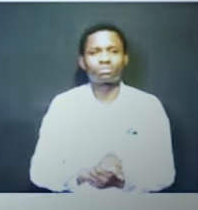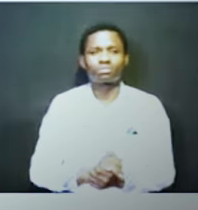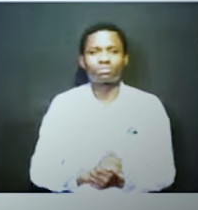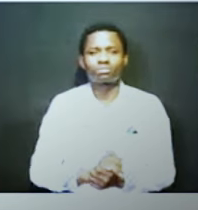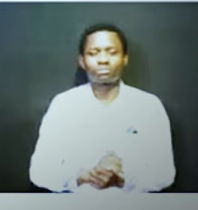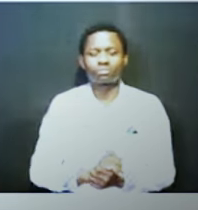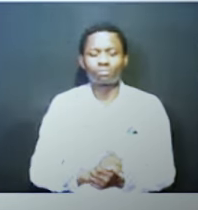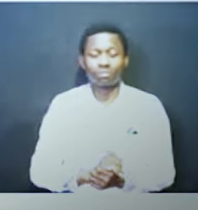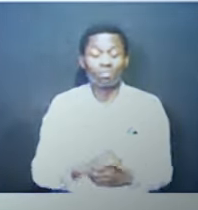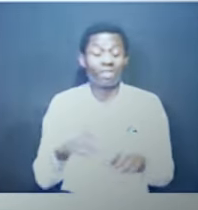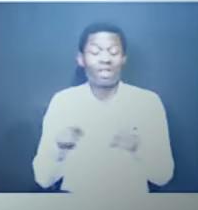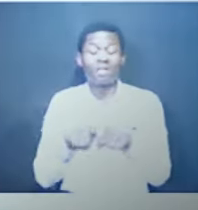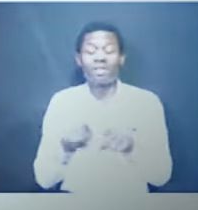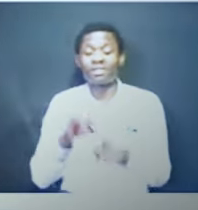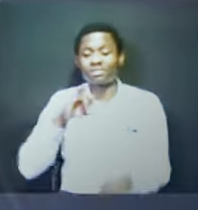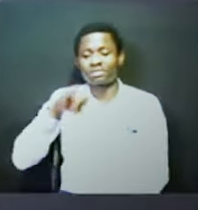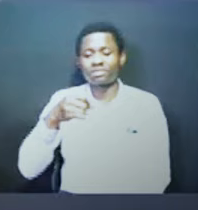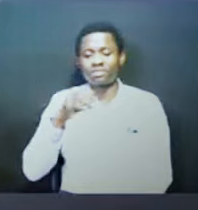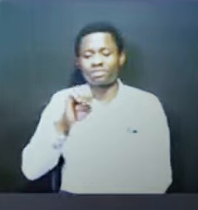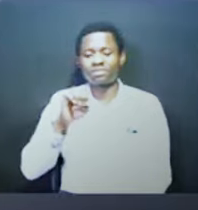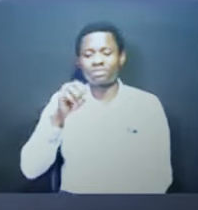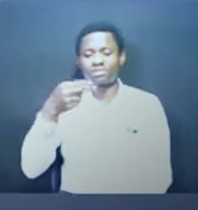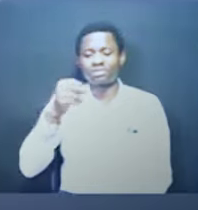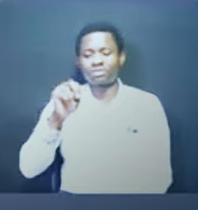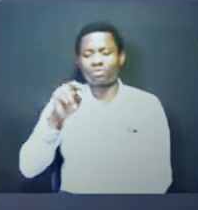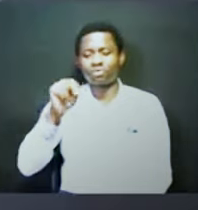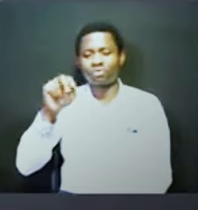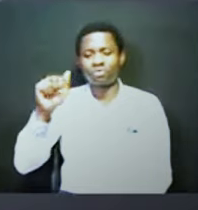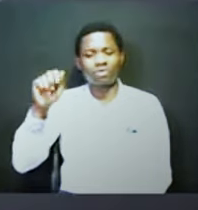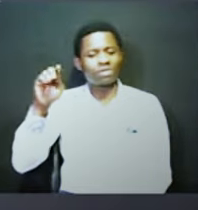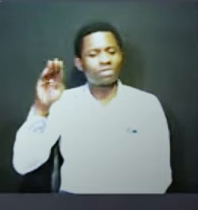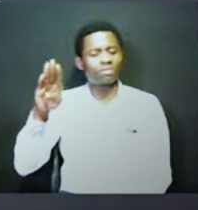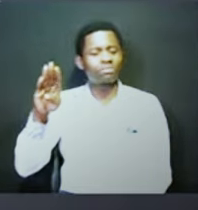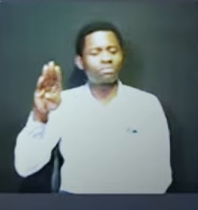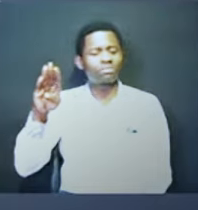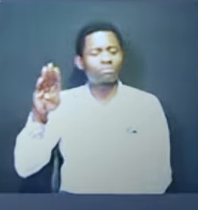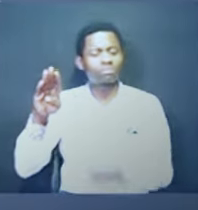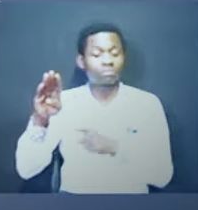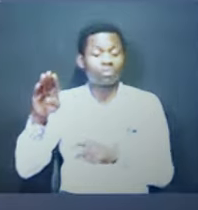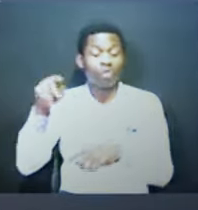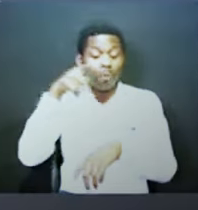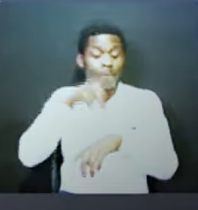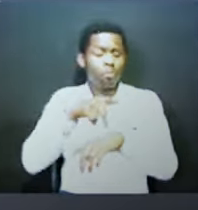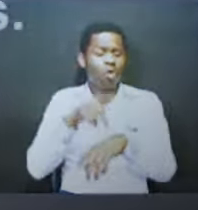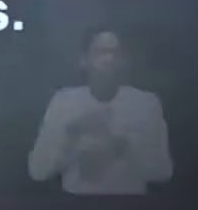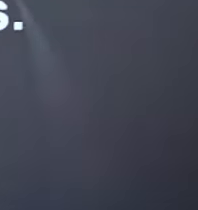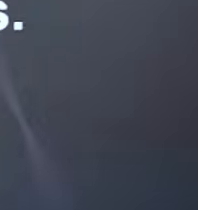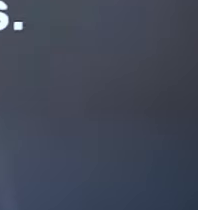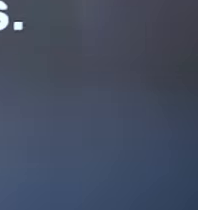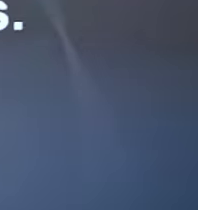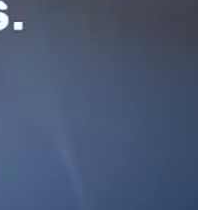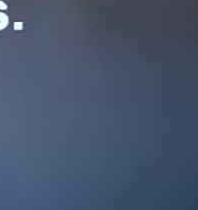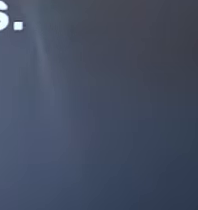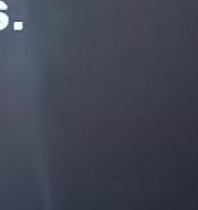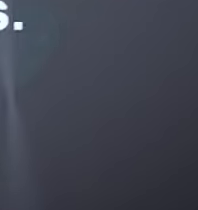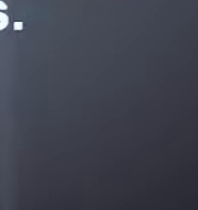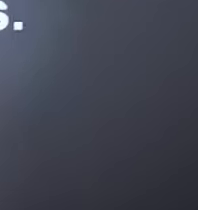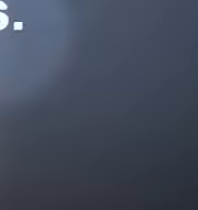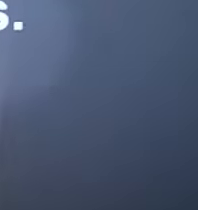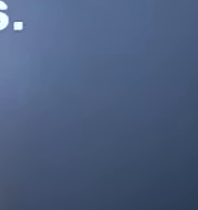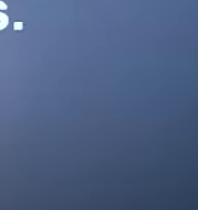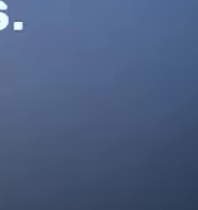Like Jehonadab, the Apostle Paul urges sons and daughters in the Lord to follow his